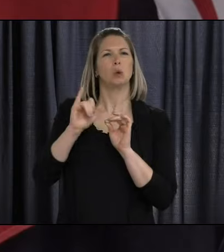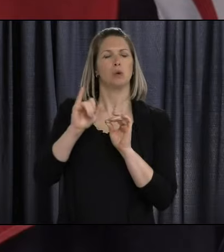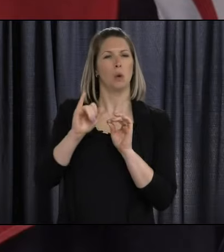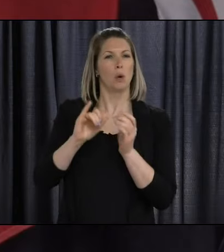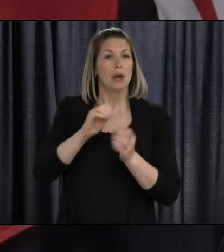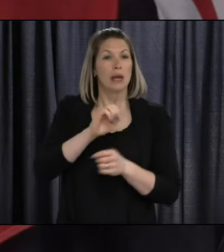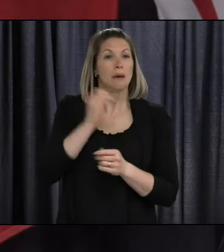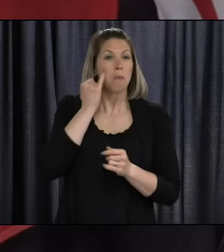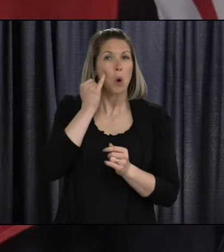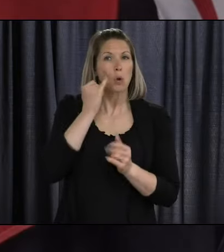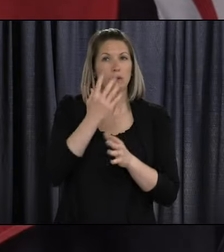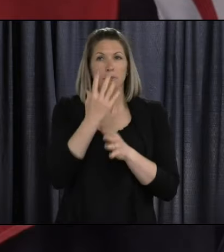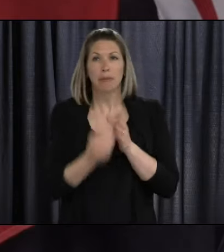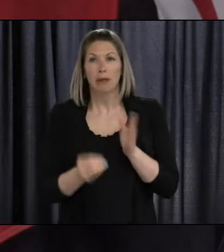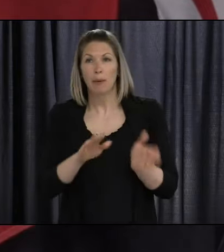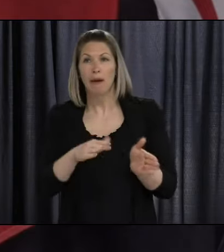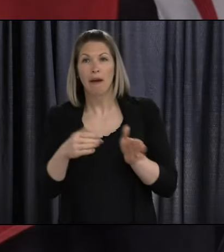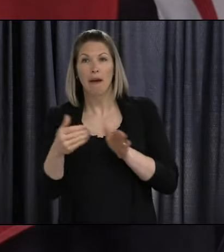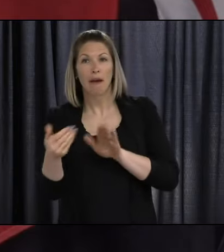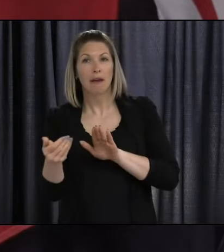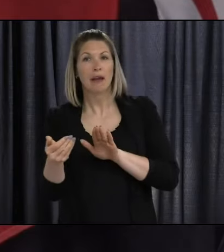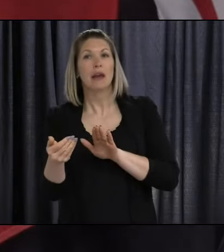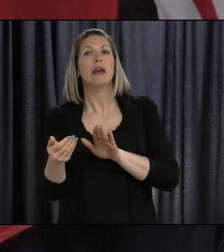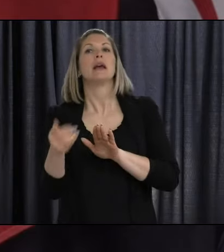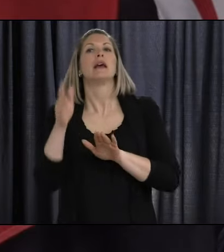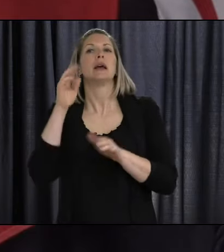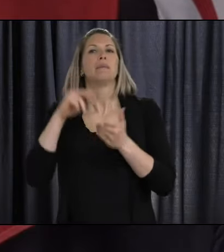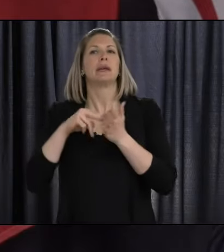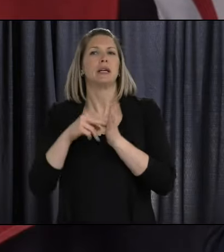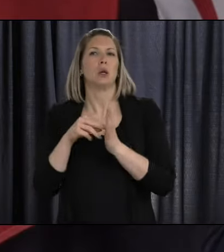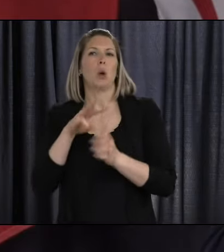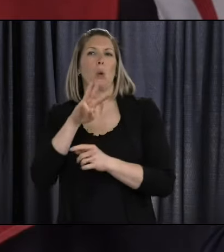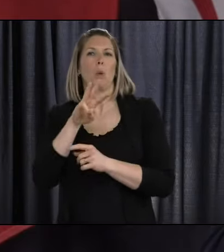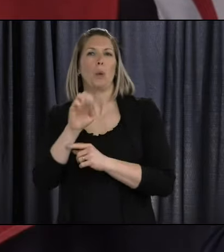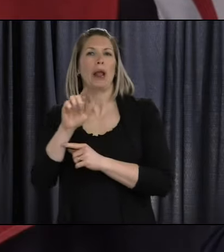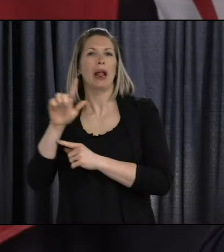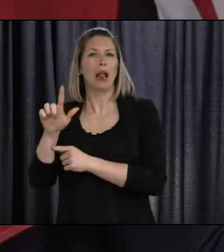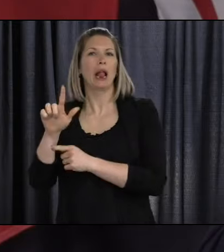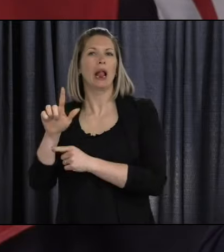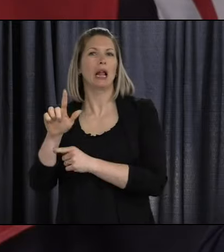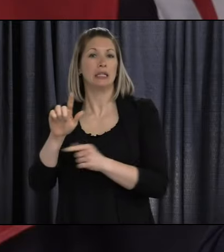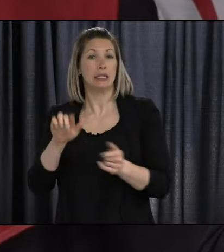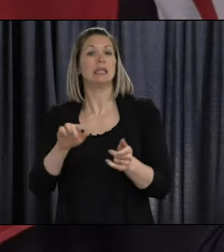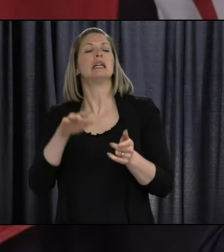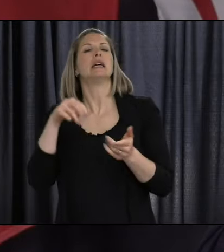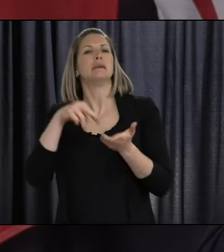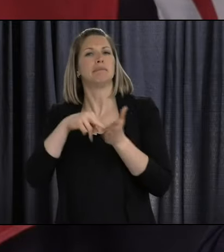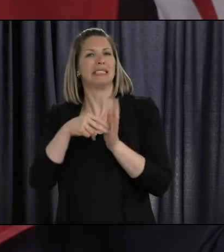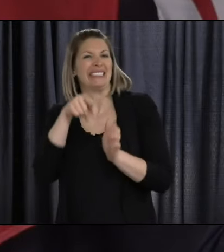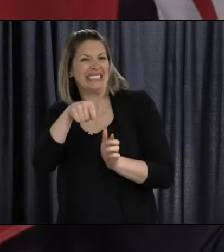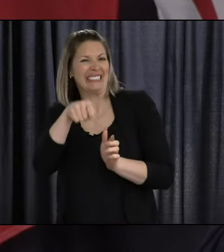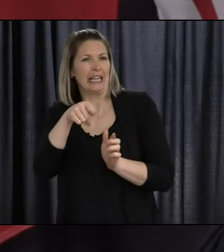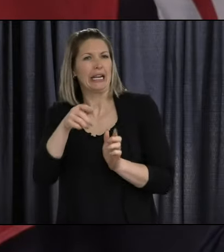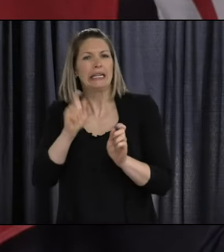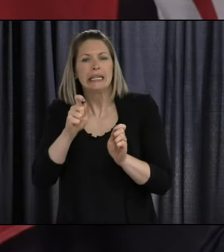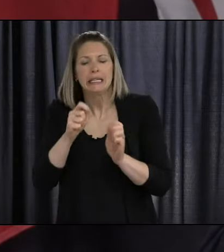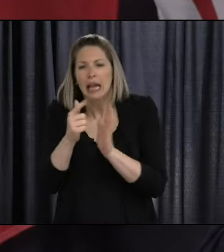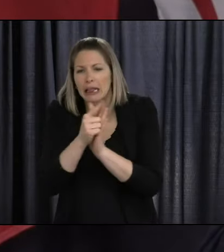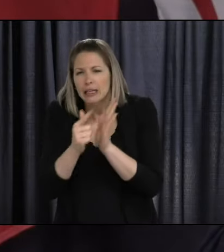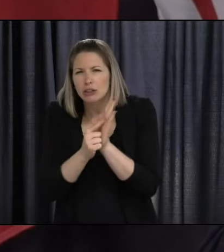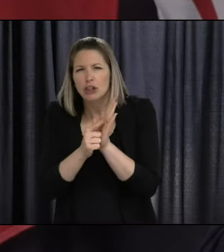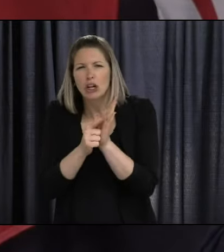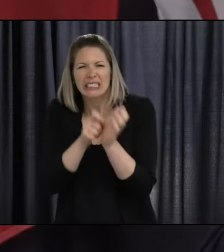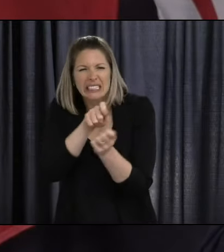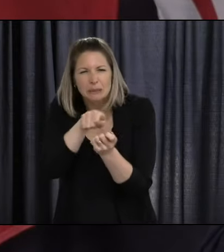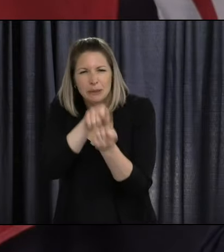Act. So what this will do today is it will allow lawyers, those that are in good standing with the Law Society of Newfoundland and Labrador,